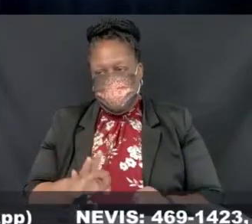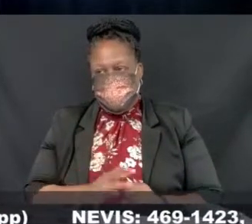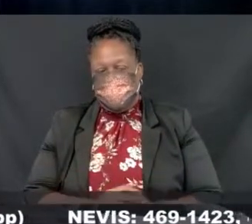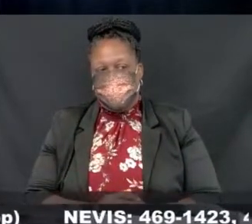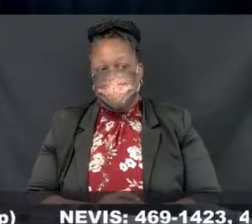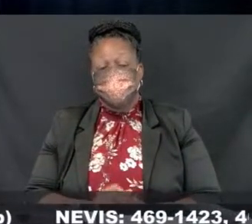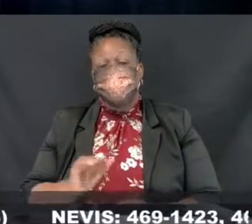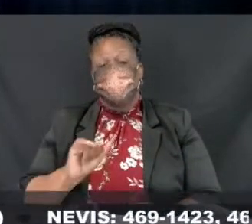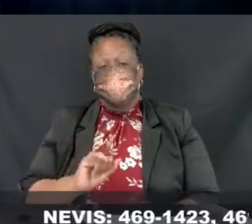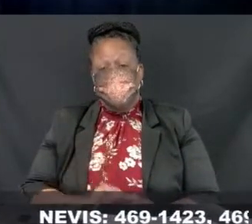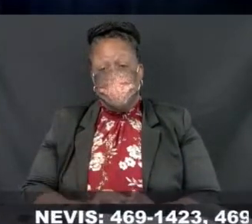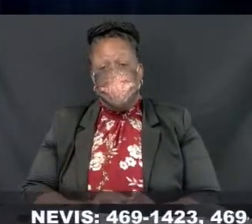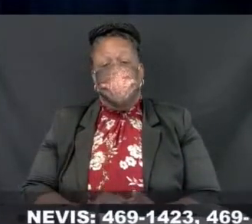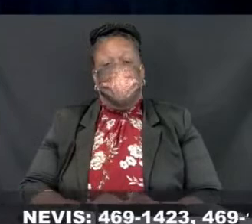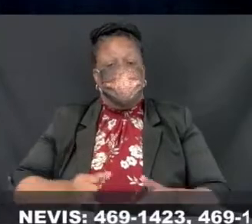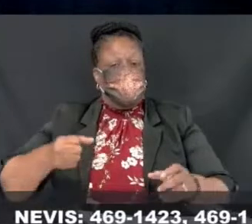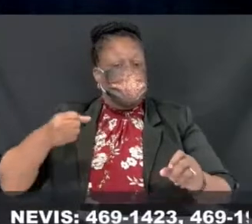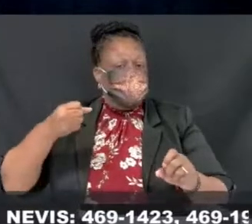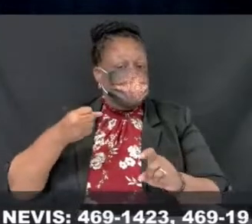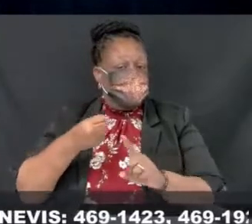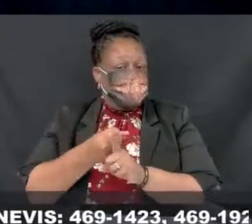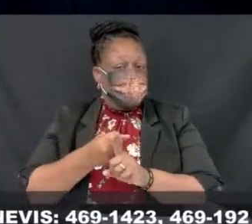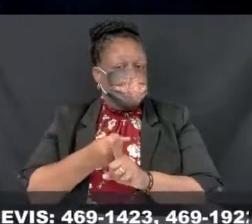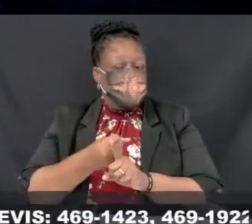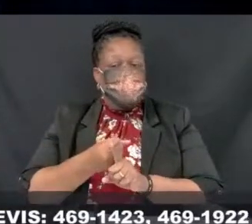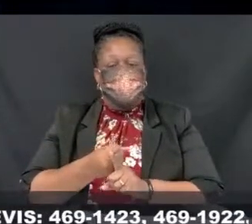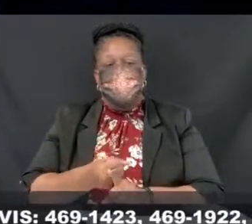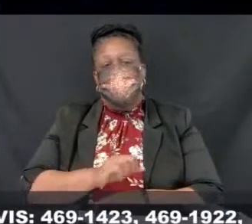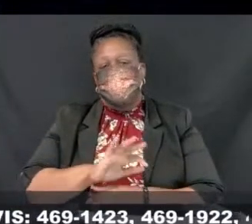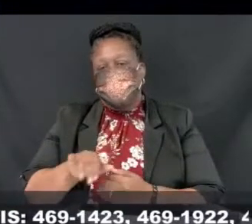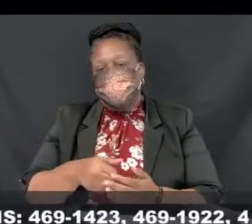our operations. Yet, we